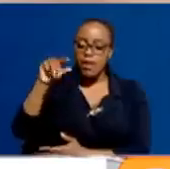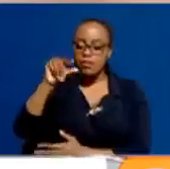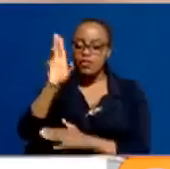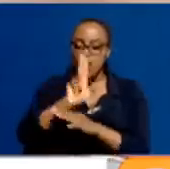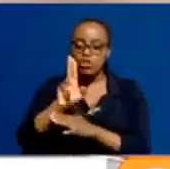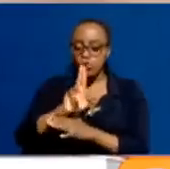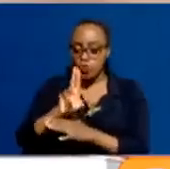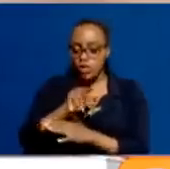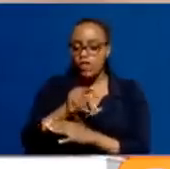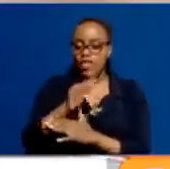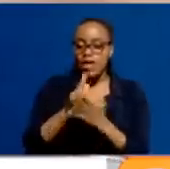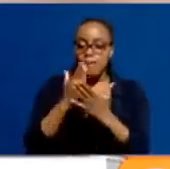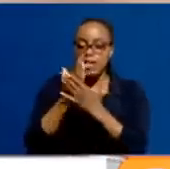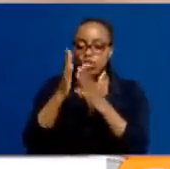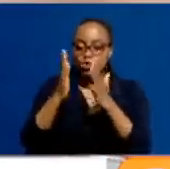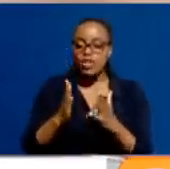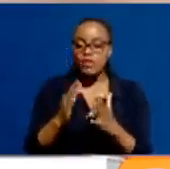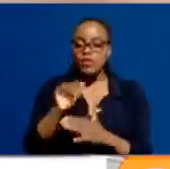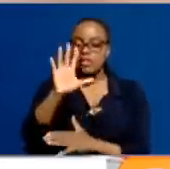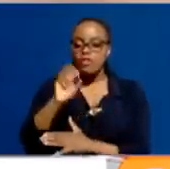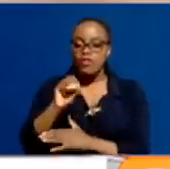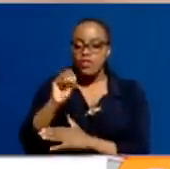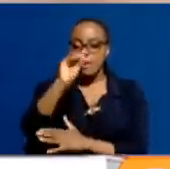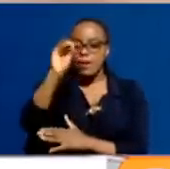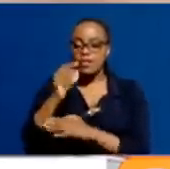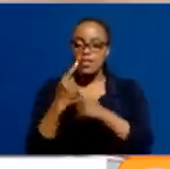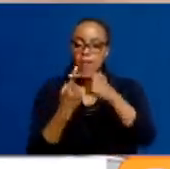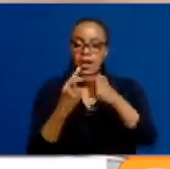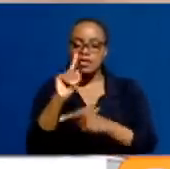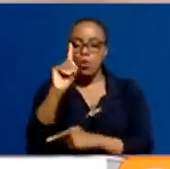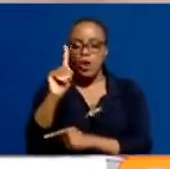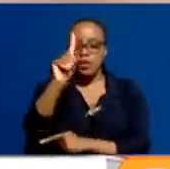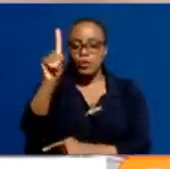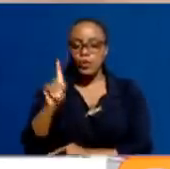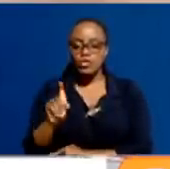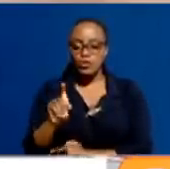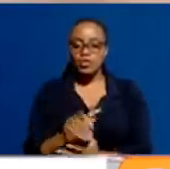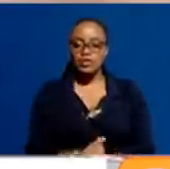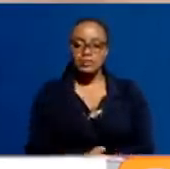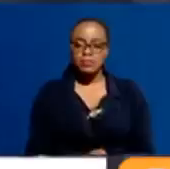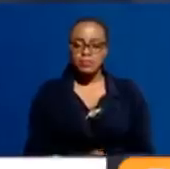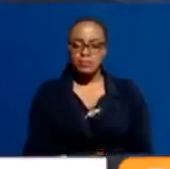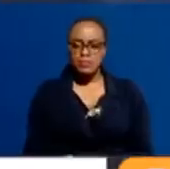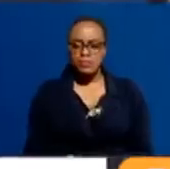the petitioners to pose the 50% plus one question.